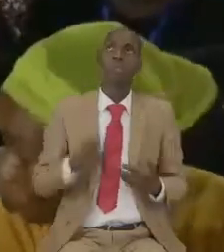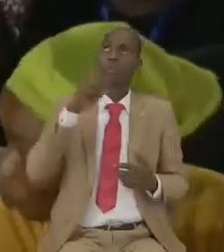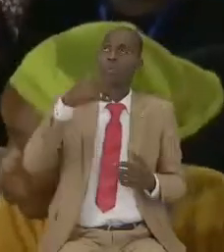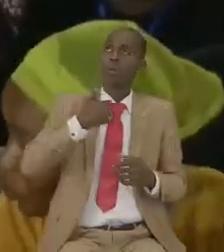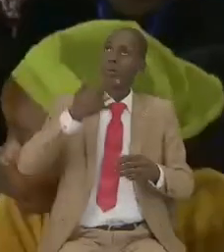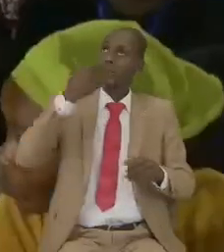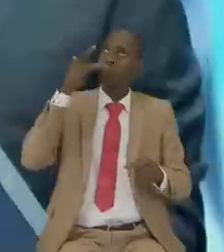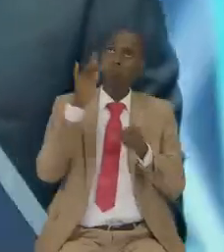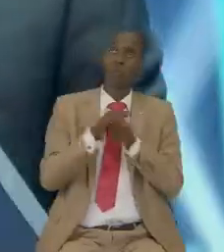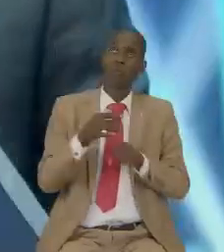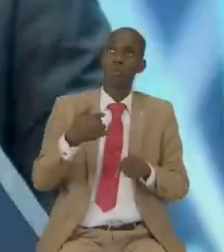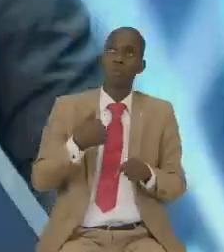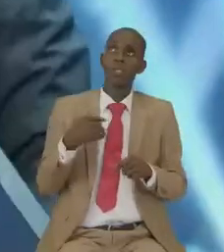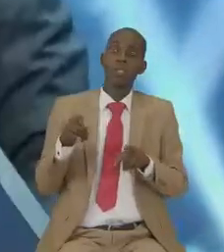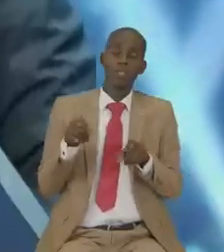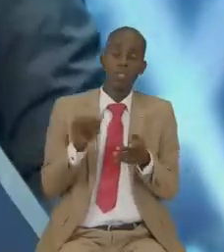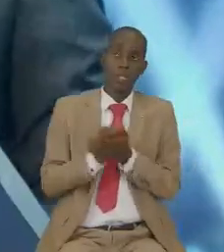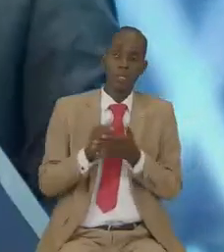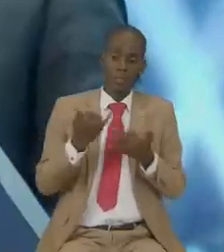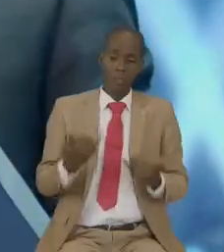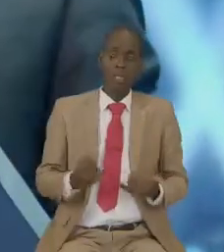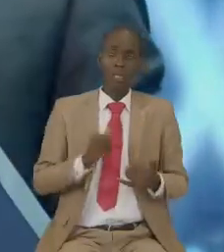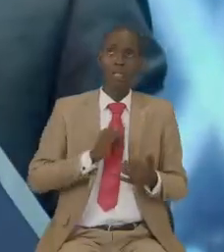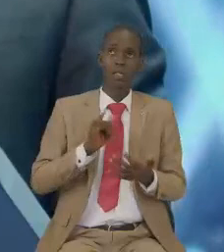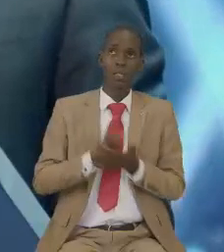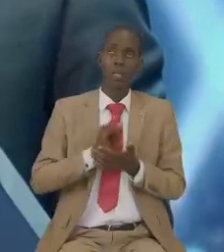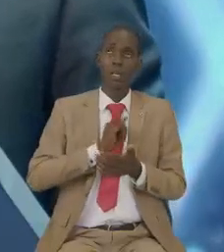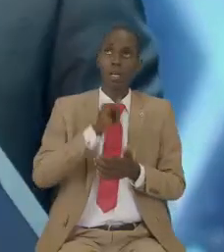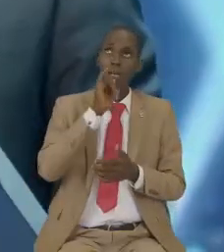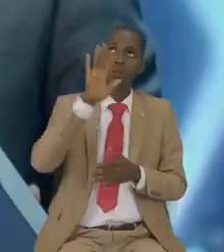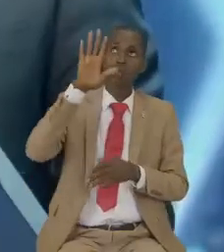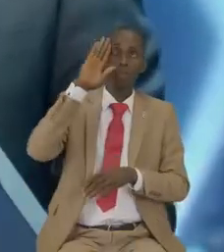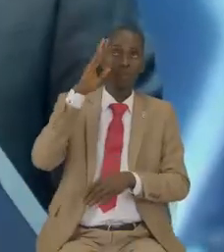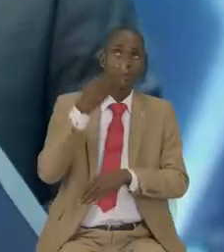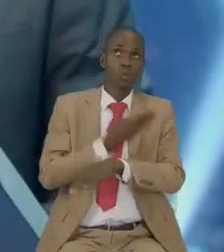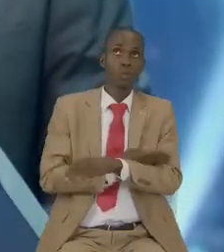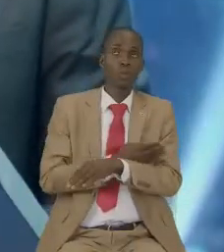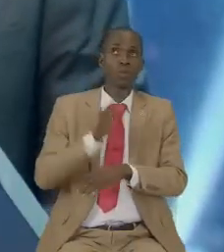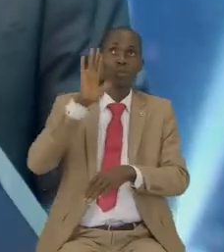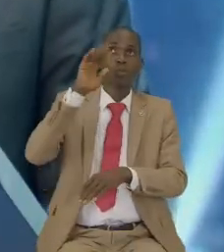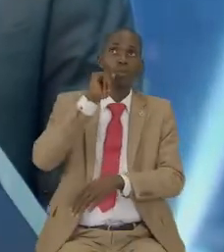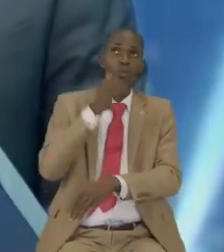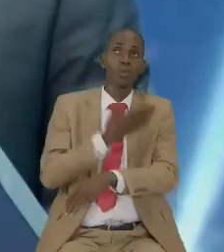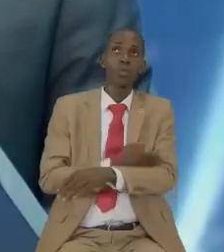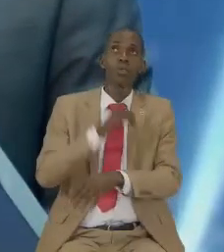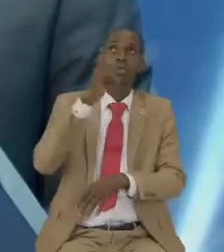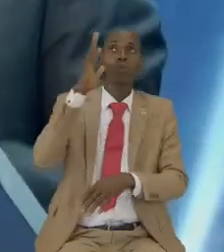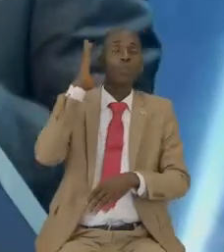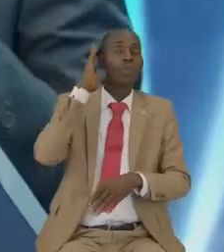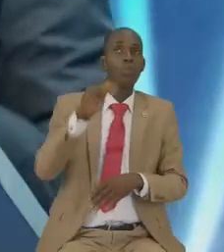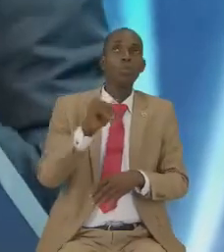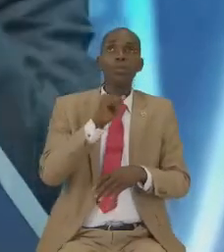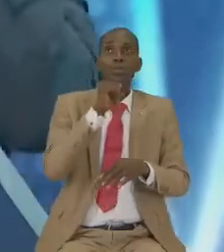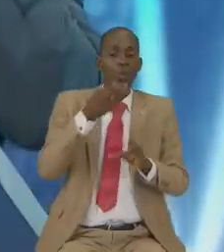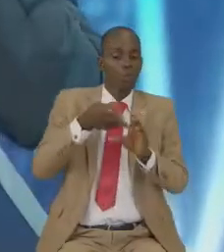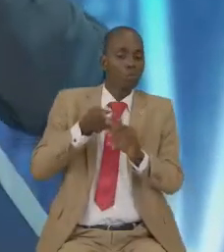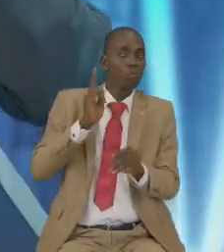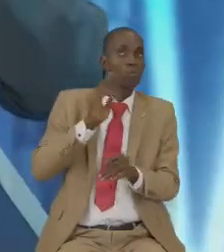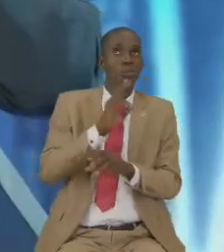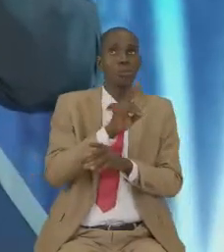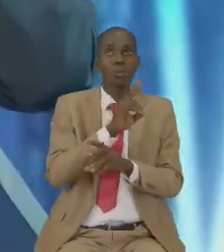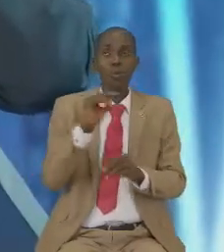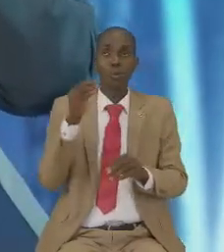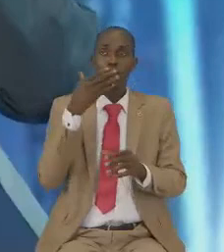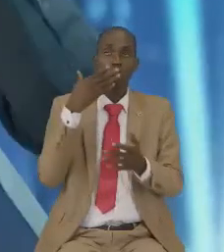child, you will not withhold any good thing from me. I've made up my mind to